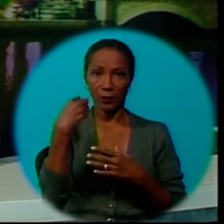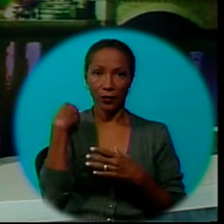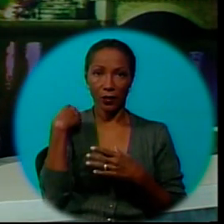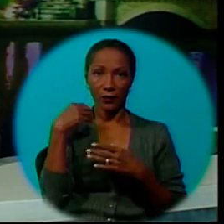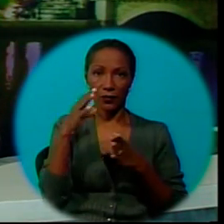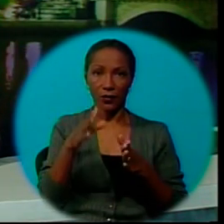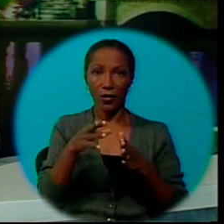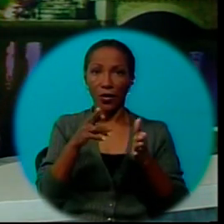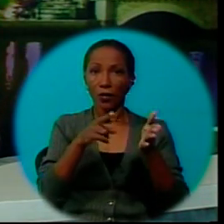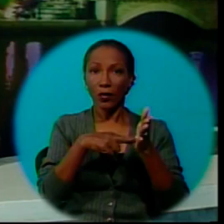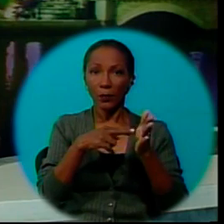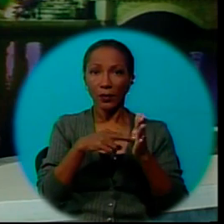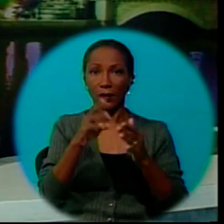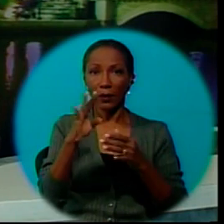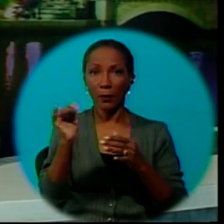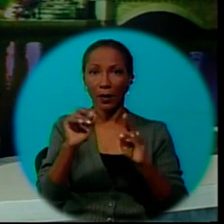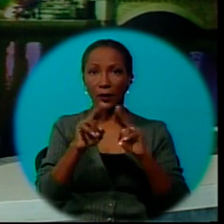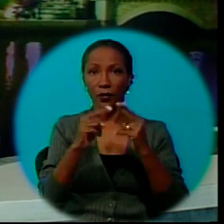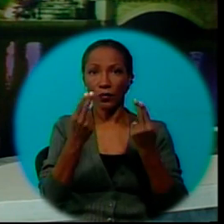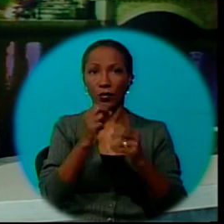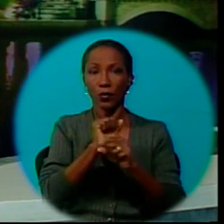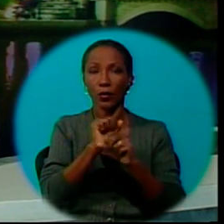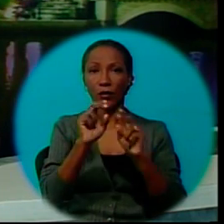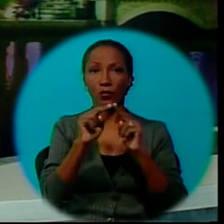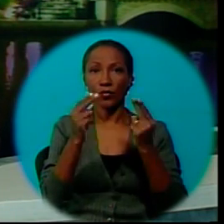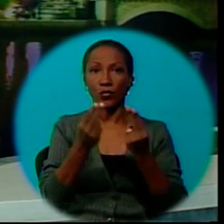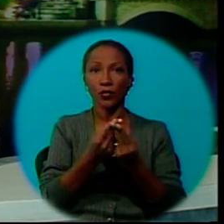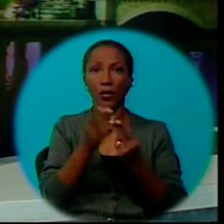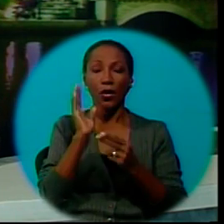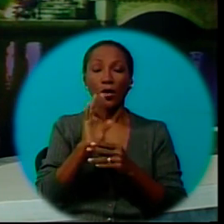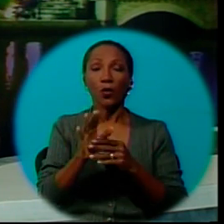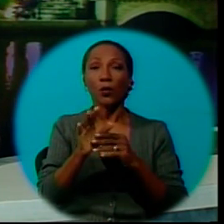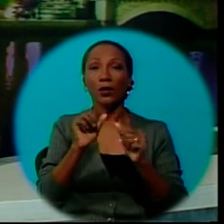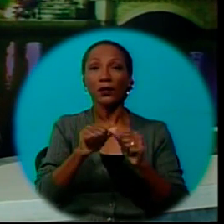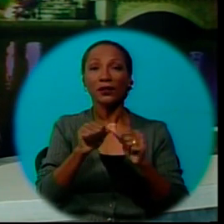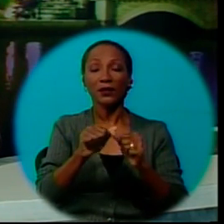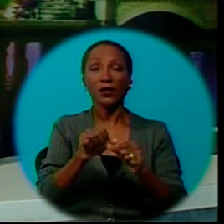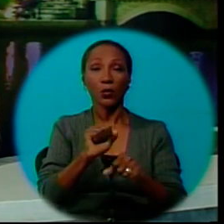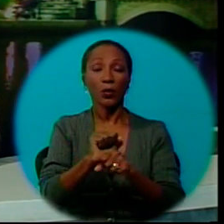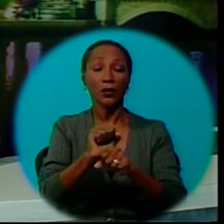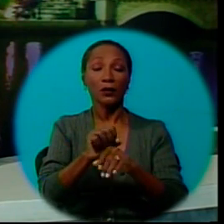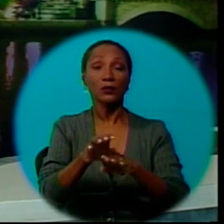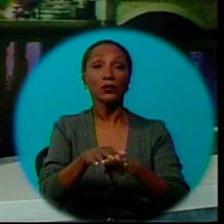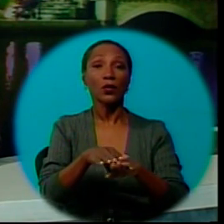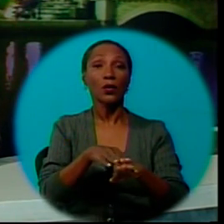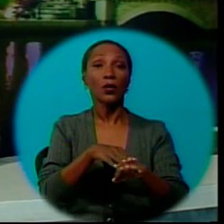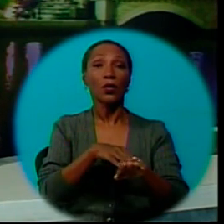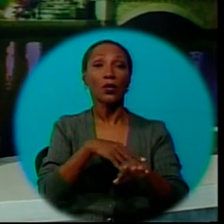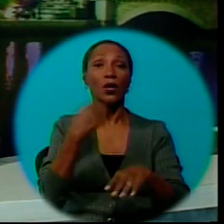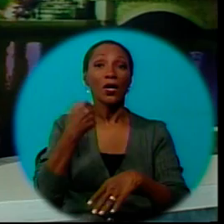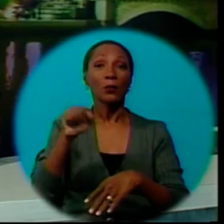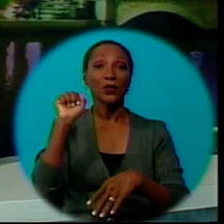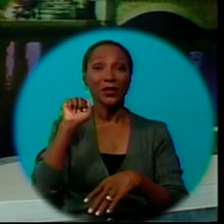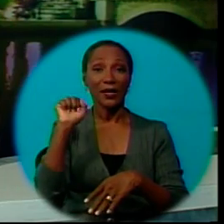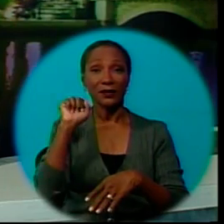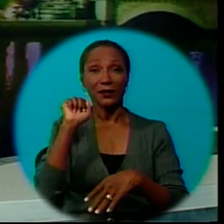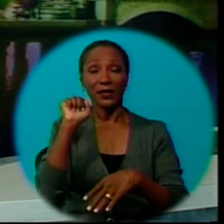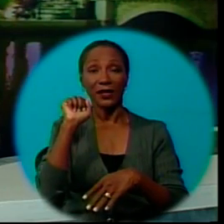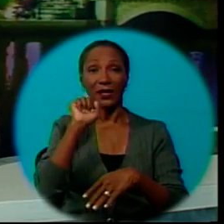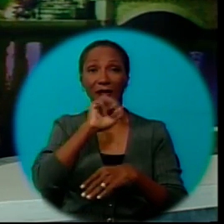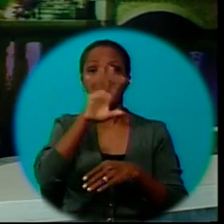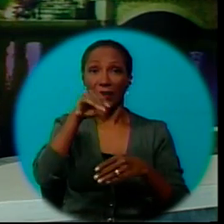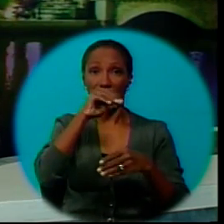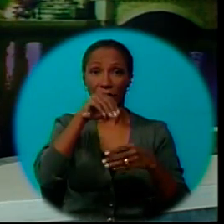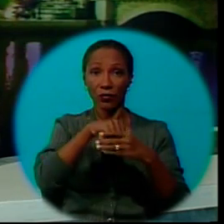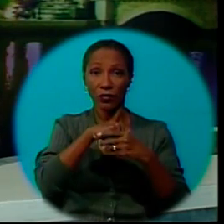Unity Workers Union will continue their go-slow action for as long as it takes. They are protesting moves by government to integrate that